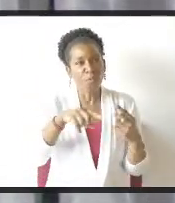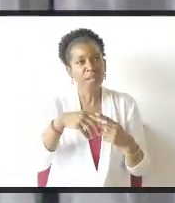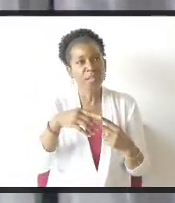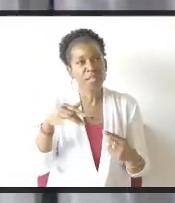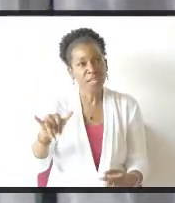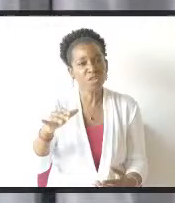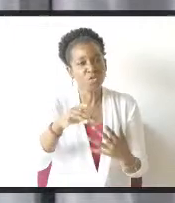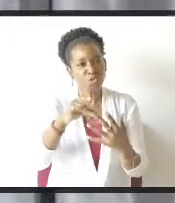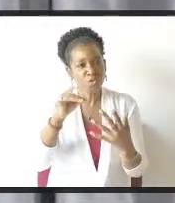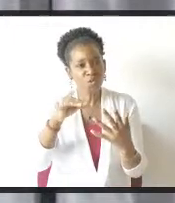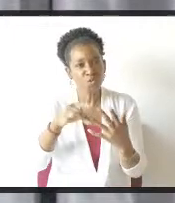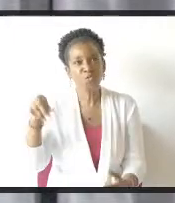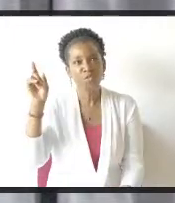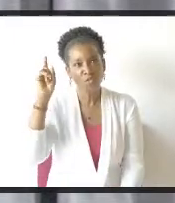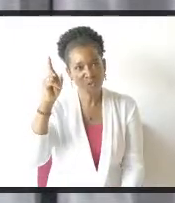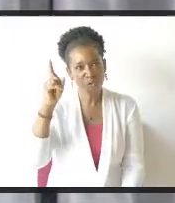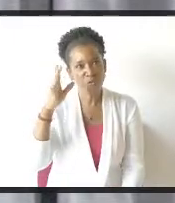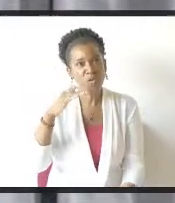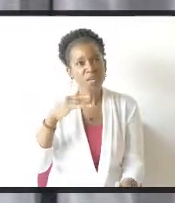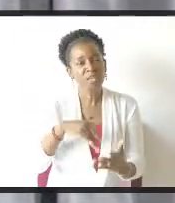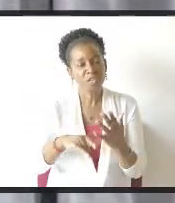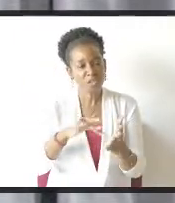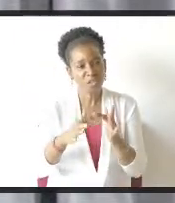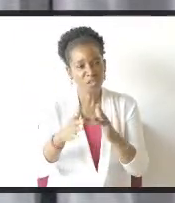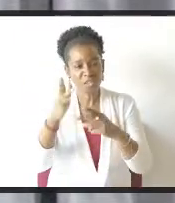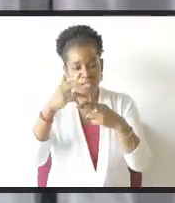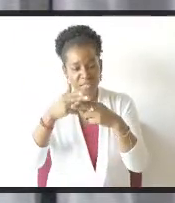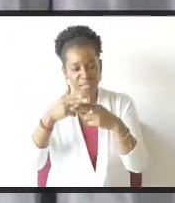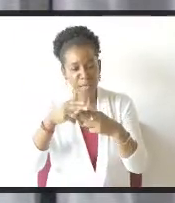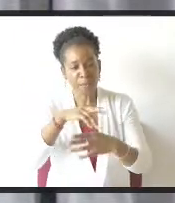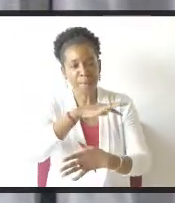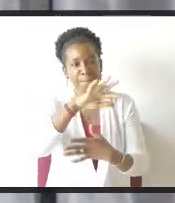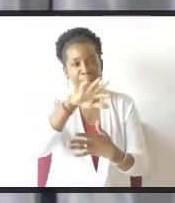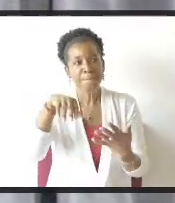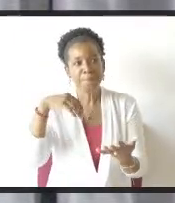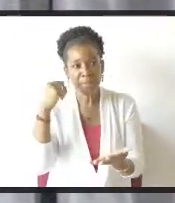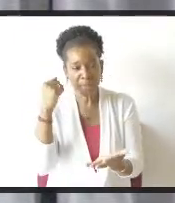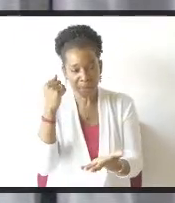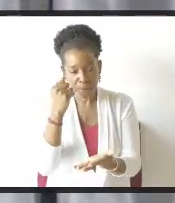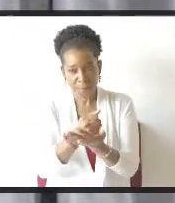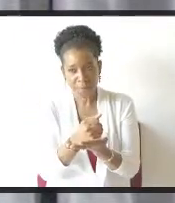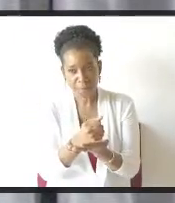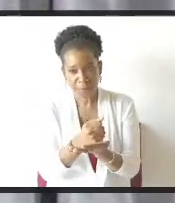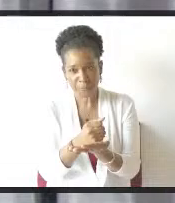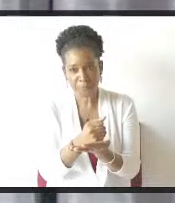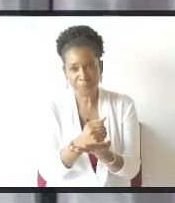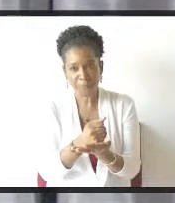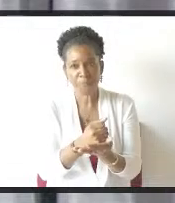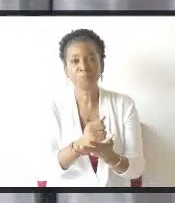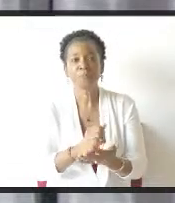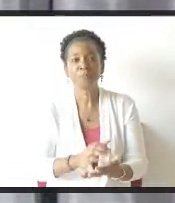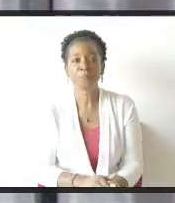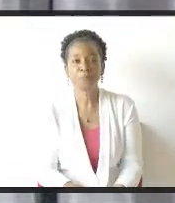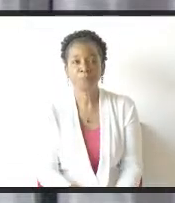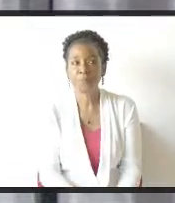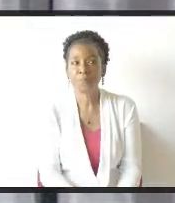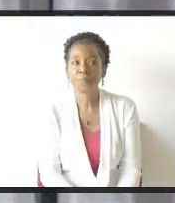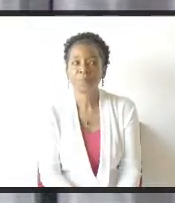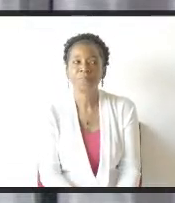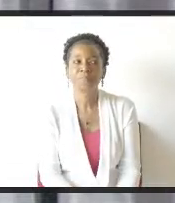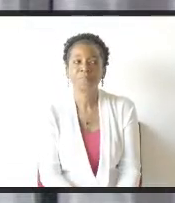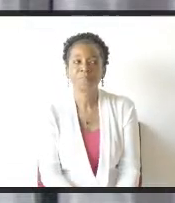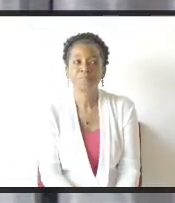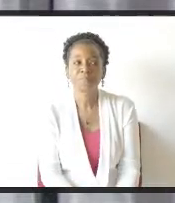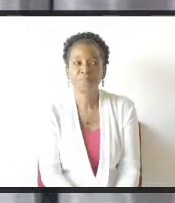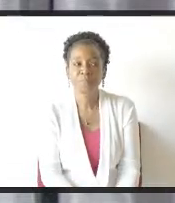God. Amen. Amen. You're standing down here. If you raise your hand, whatever the need is, maybe you just want to come forward as a Christian and